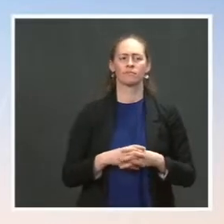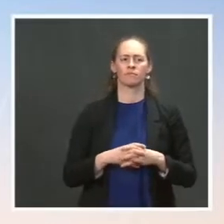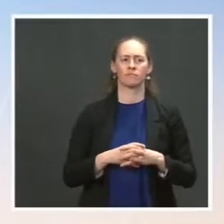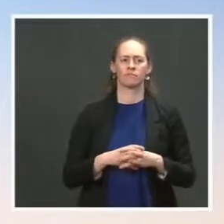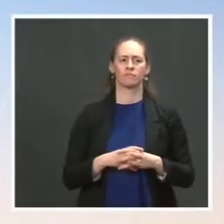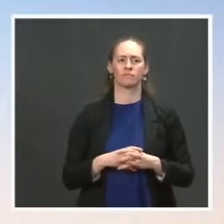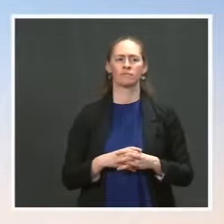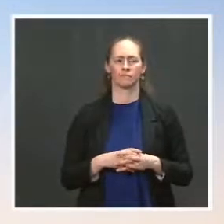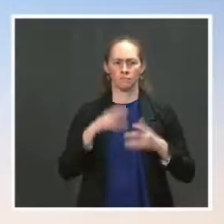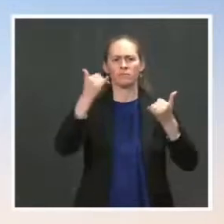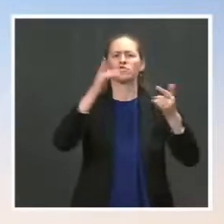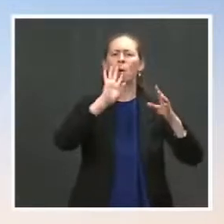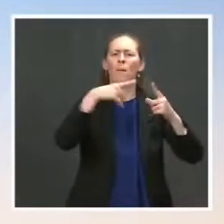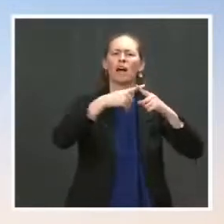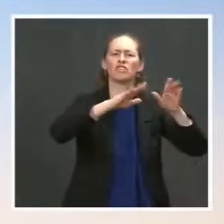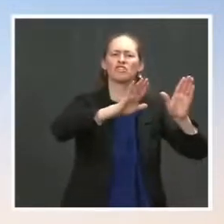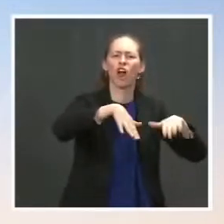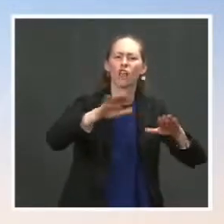42 authorities?